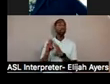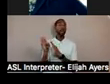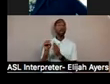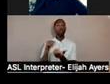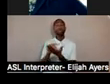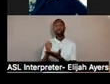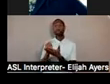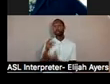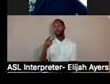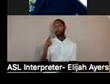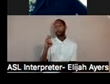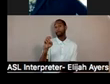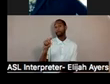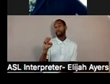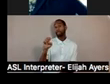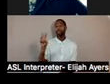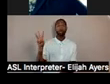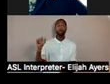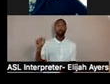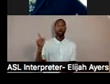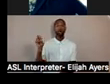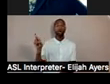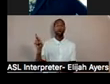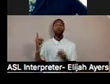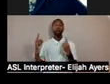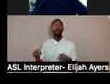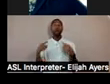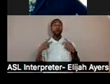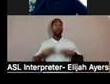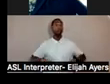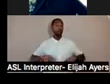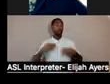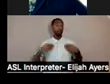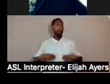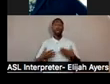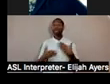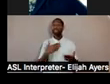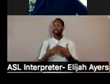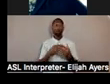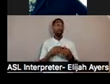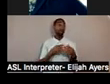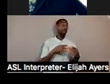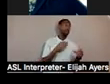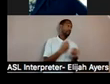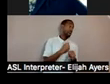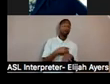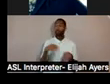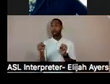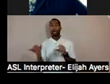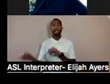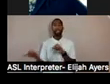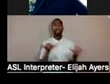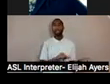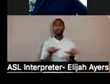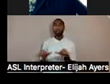Walker. Physiologically, the things that are happening in our body, regardless of which state we're in, are similar. So at this